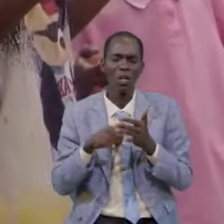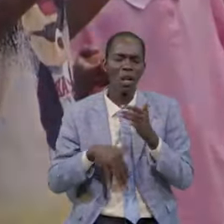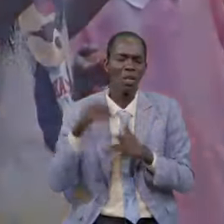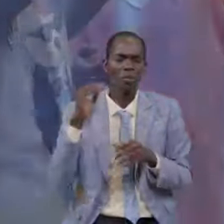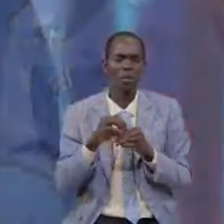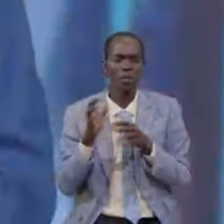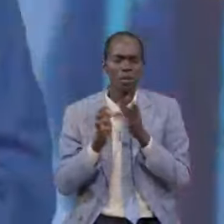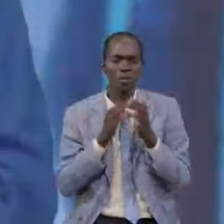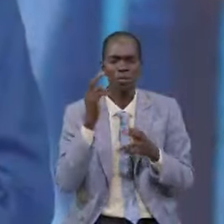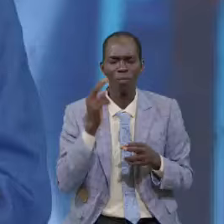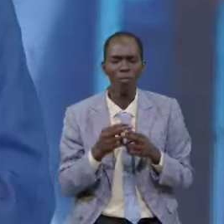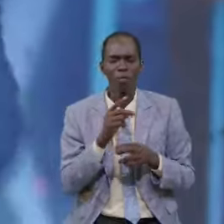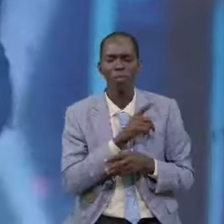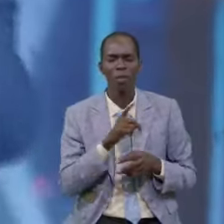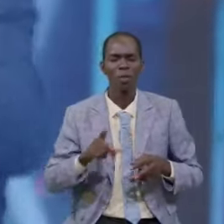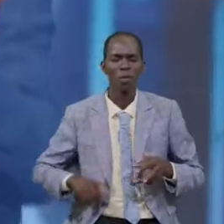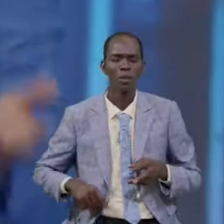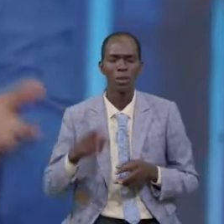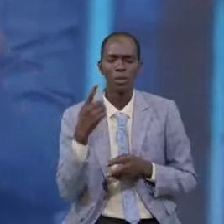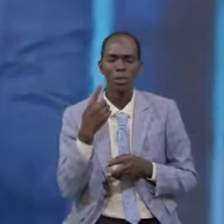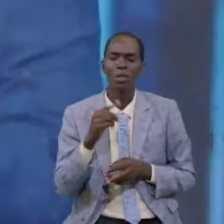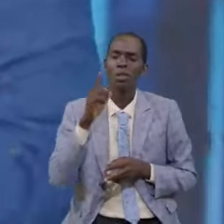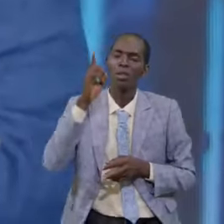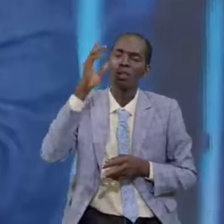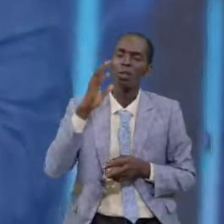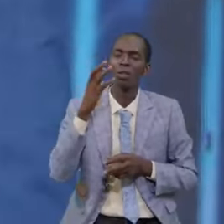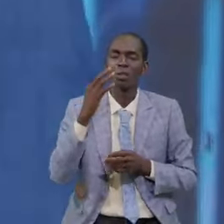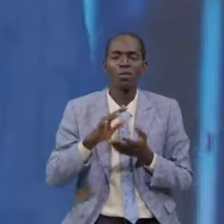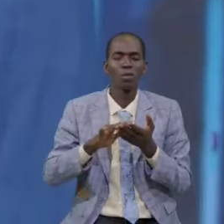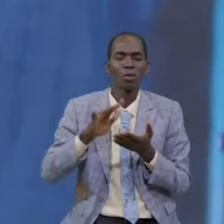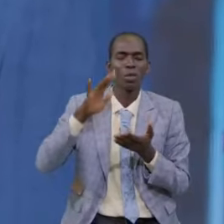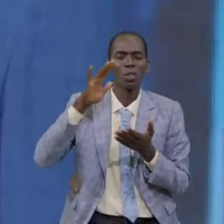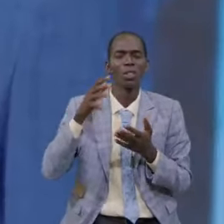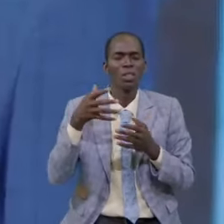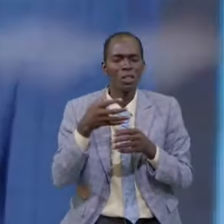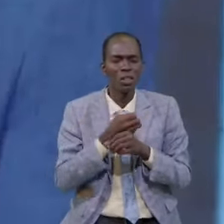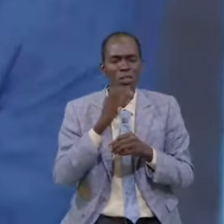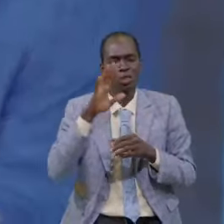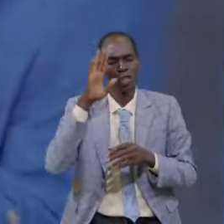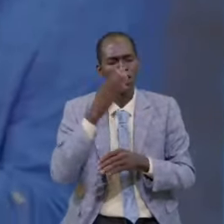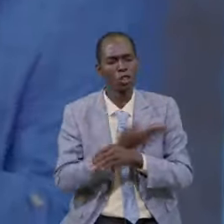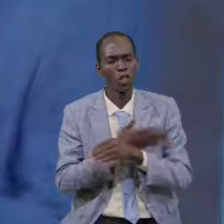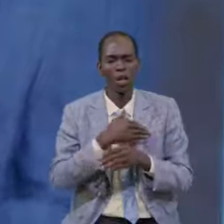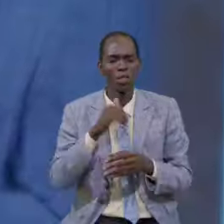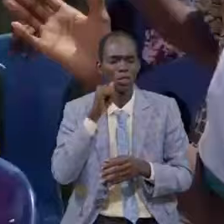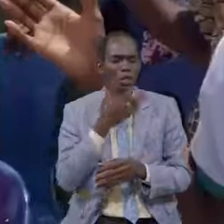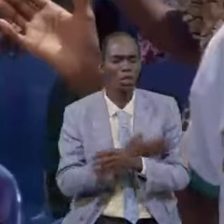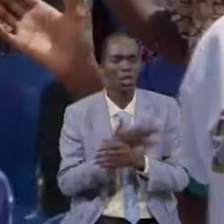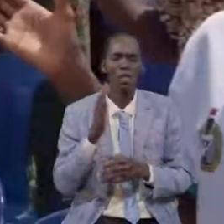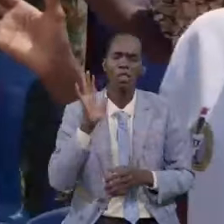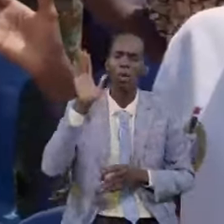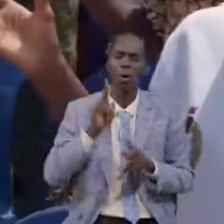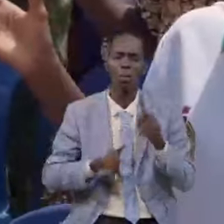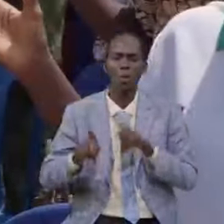the God of glory, take your sons and your daughters and your people, the believers, to a higher level of